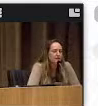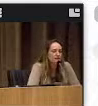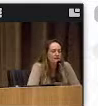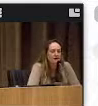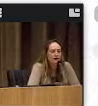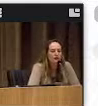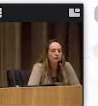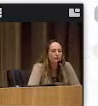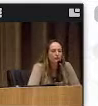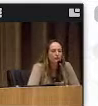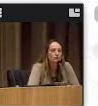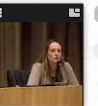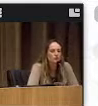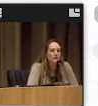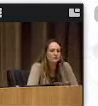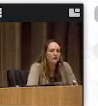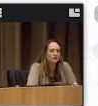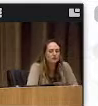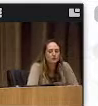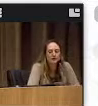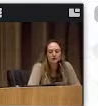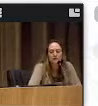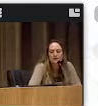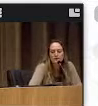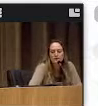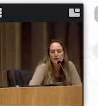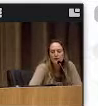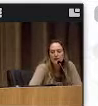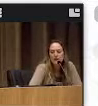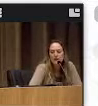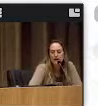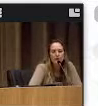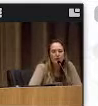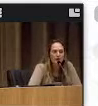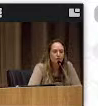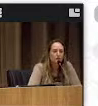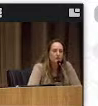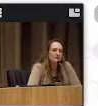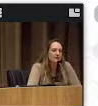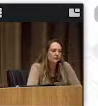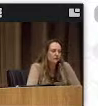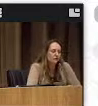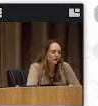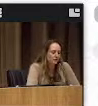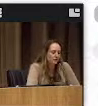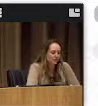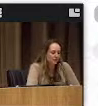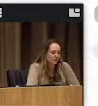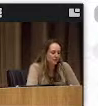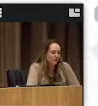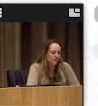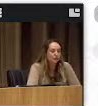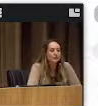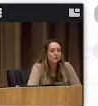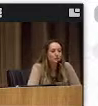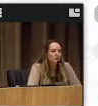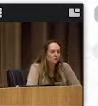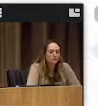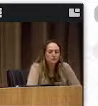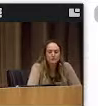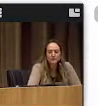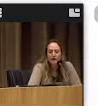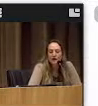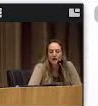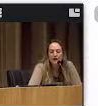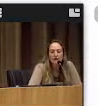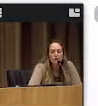way we mapped in how what we had was necessary or not necessary, and from there make a plan of action.